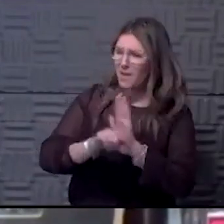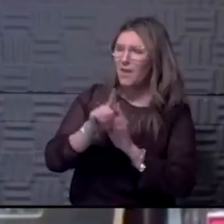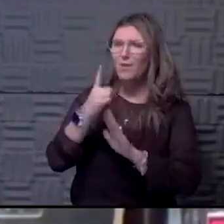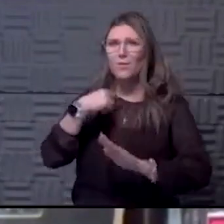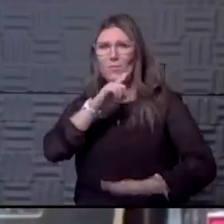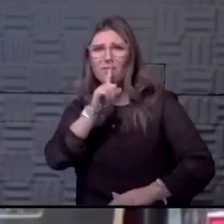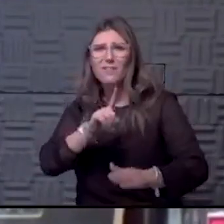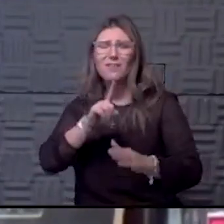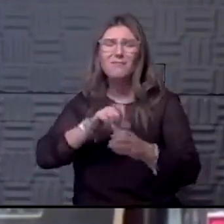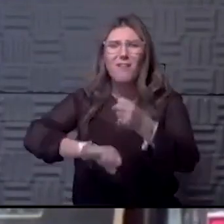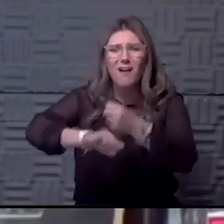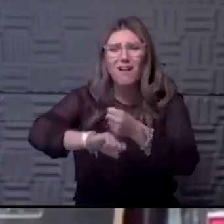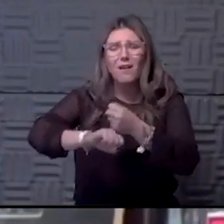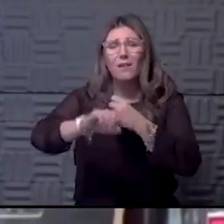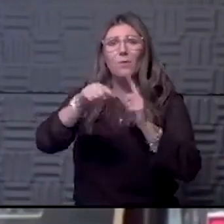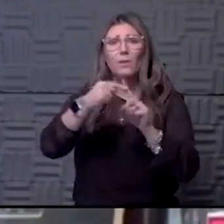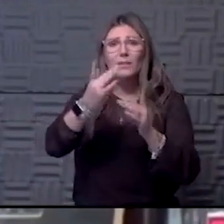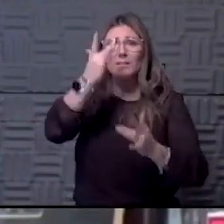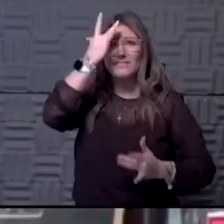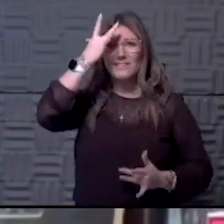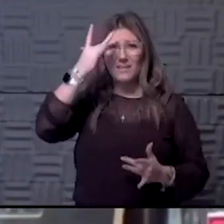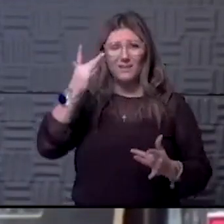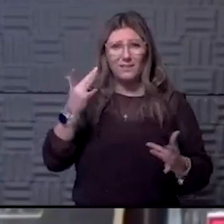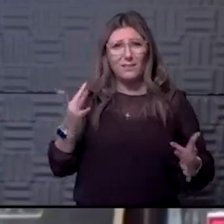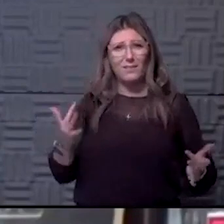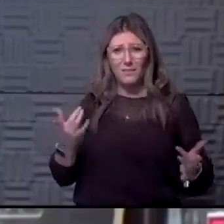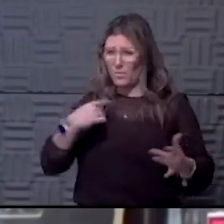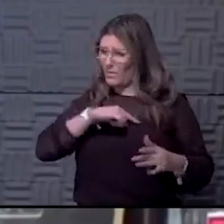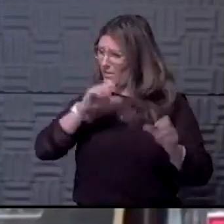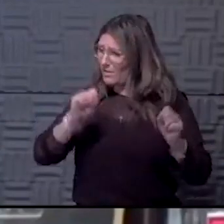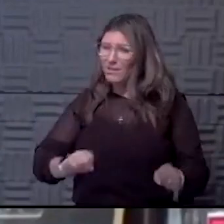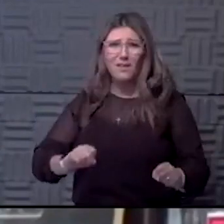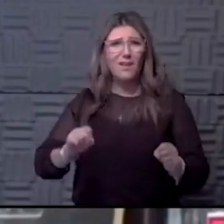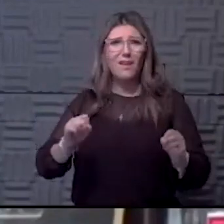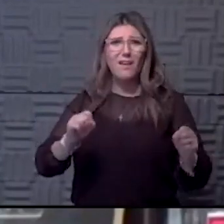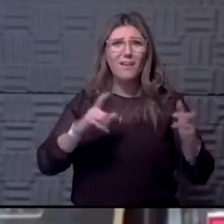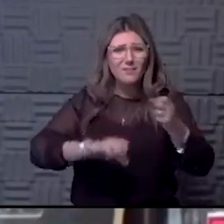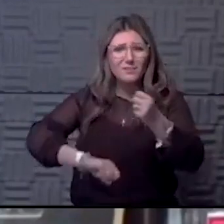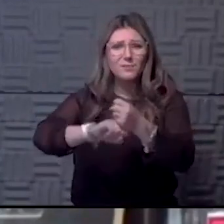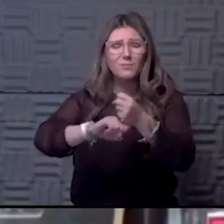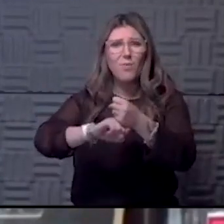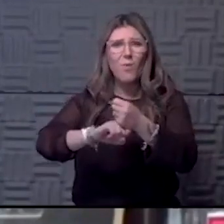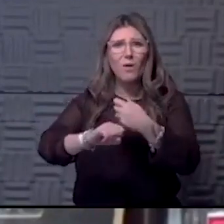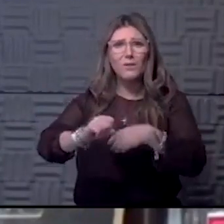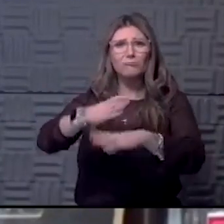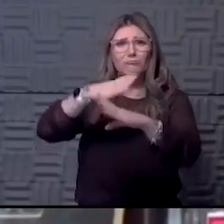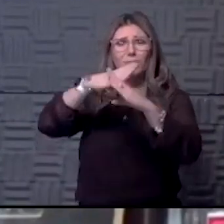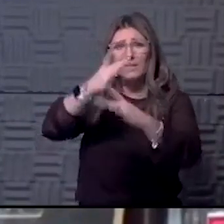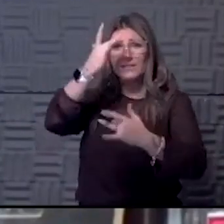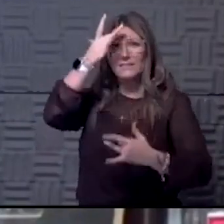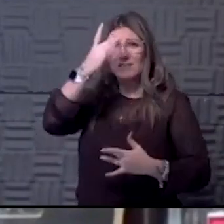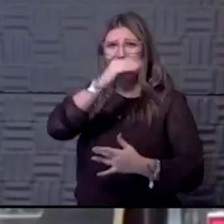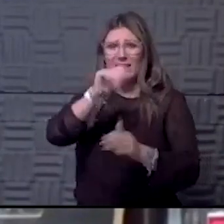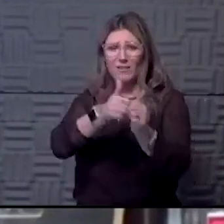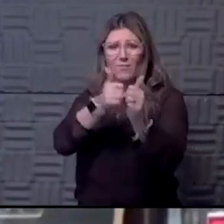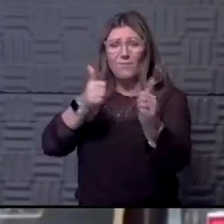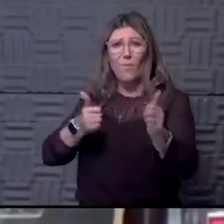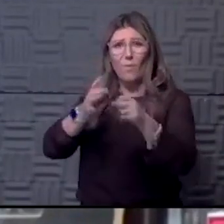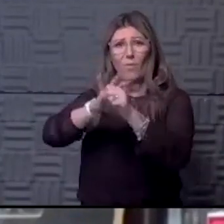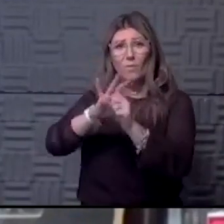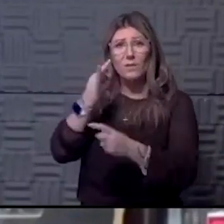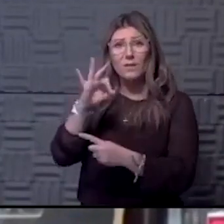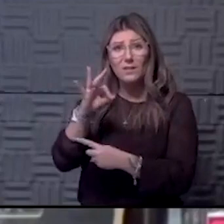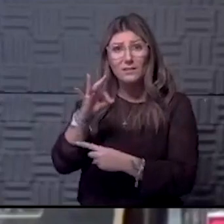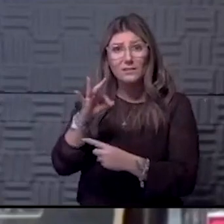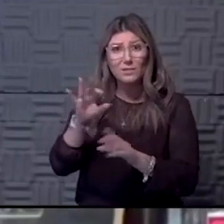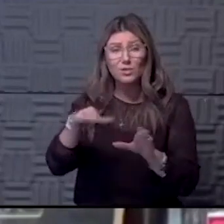they're sick. We can rally to the cause of keeping people from getting sick and avoiding the virus by doing the things that, even